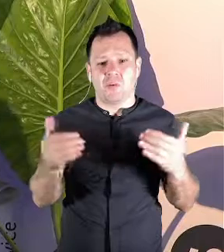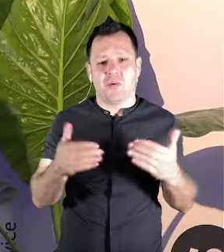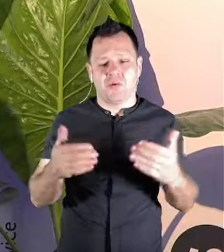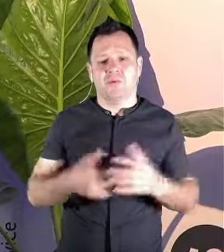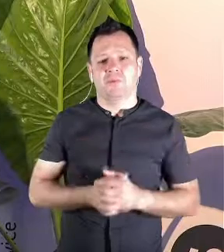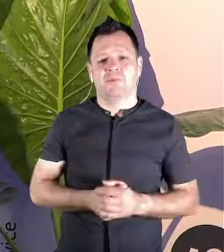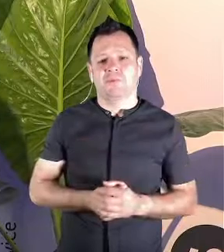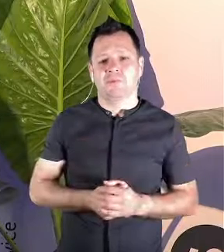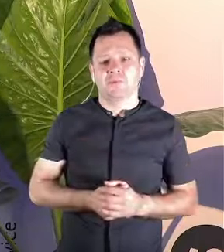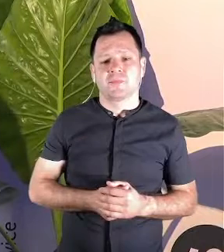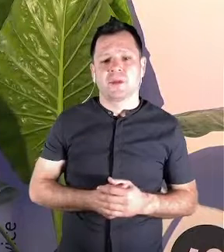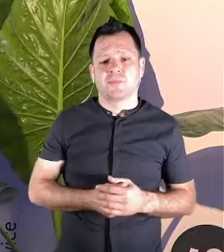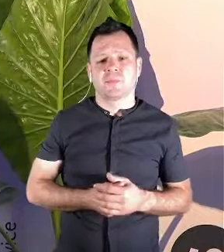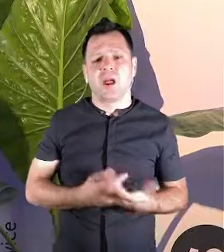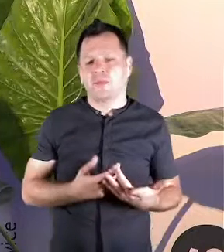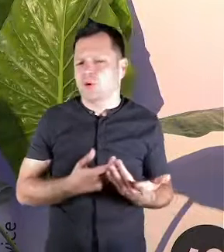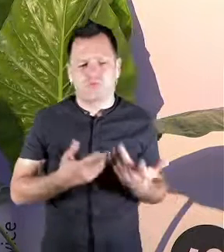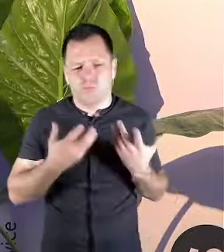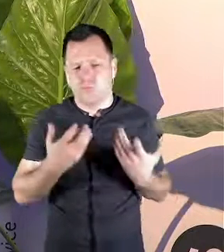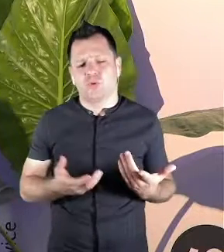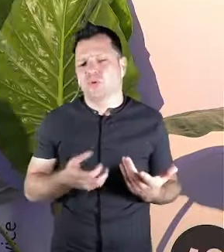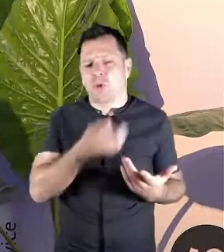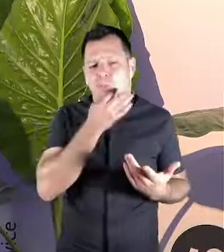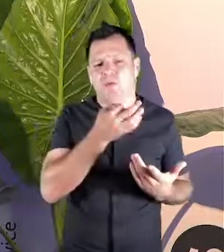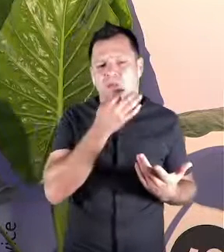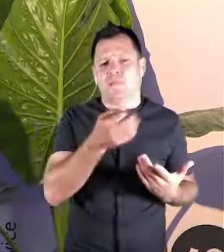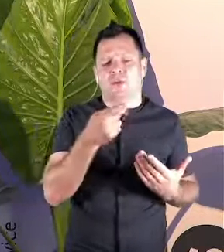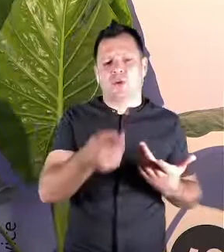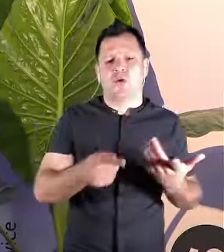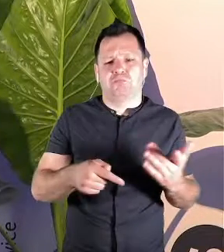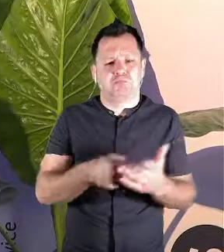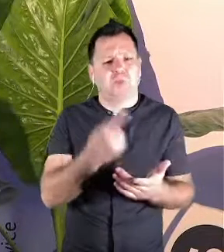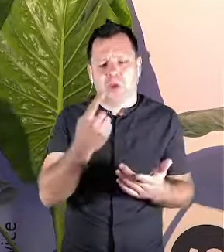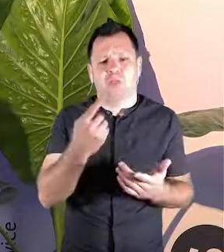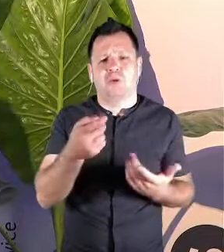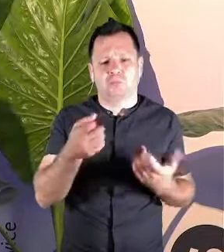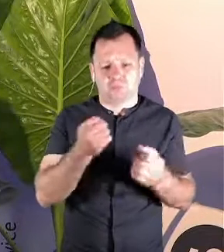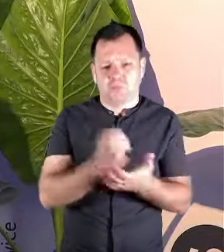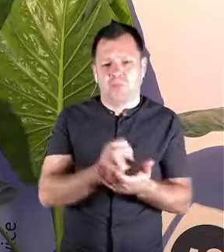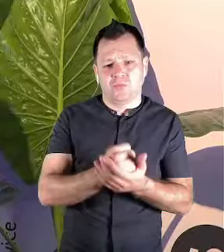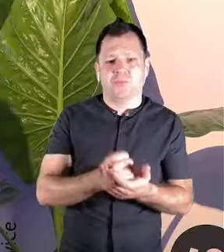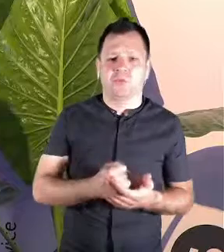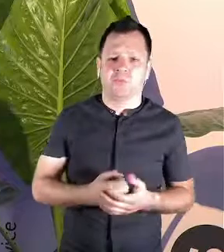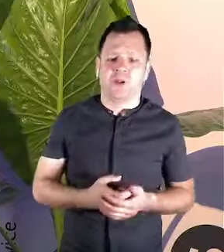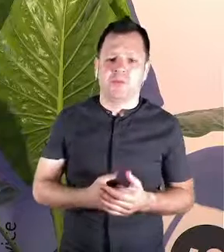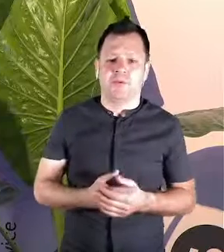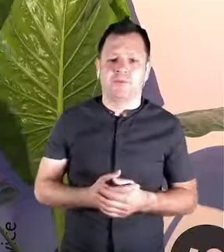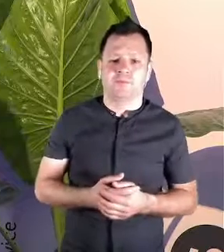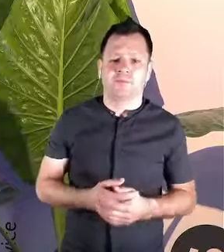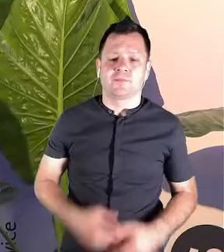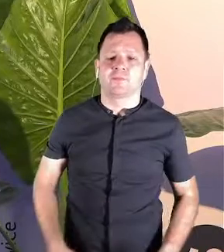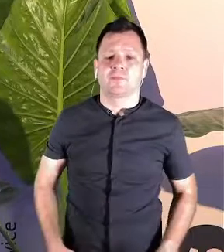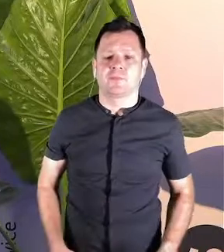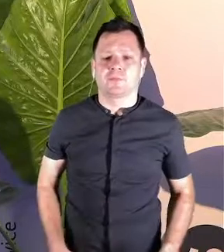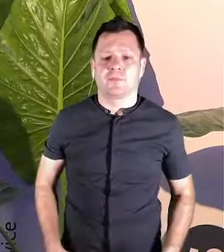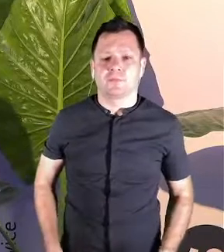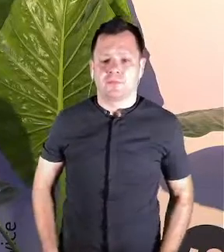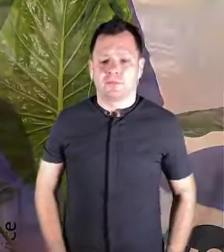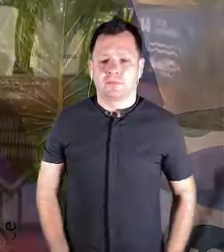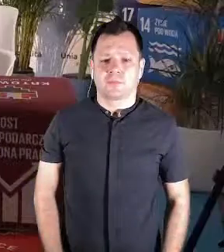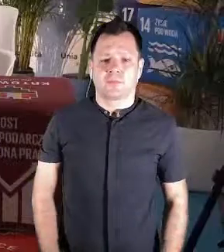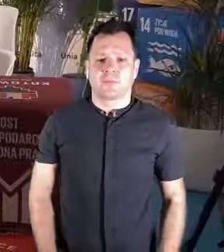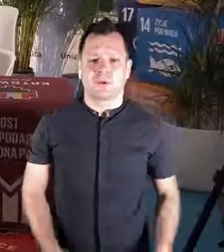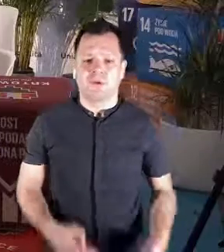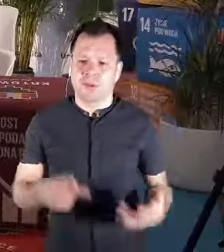wanted to ask you about one particular thing, because as I said before, to me, it feels like such a big paradox, because